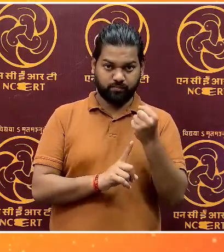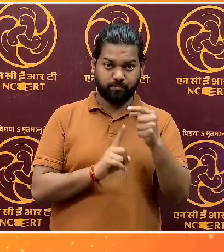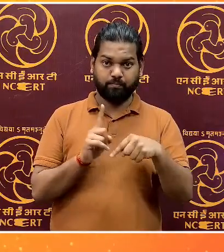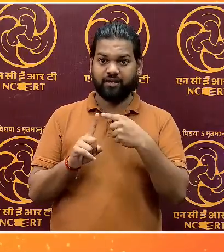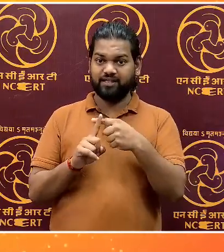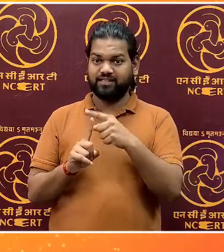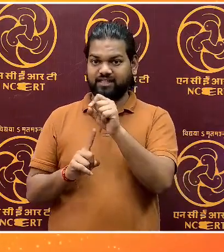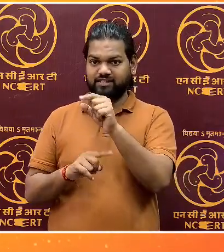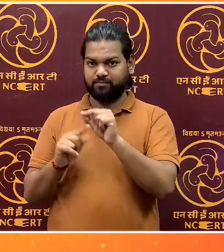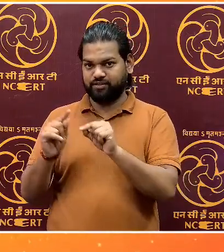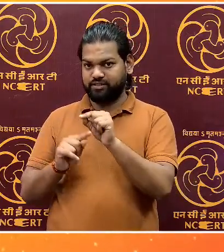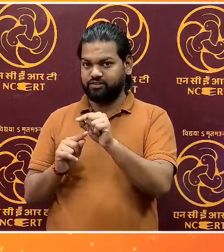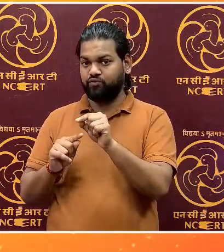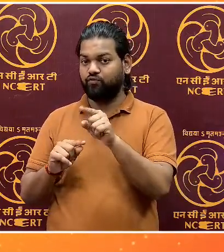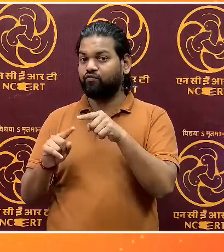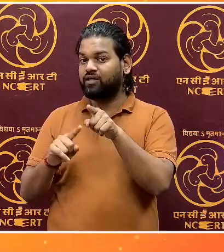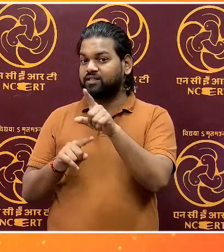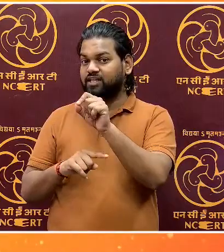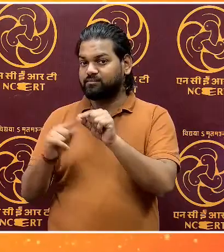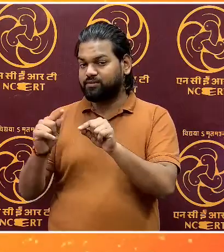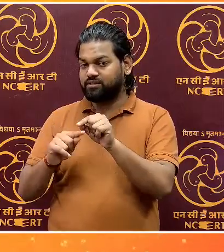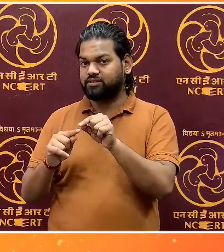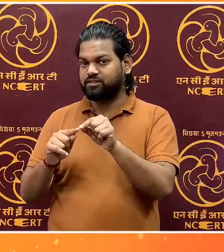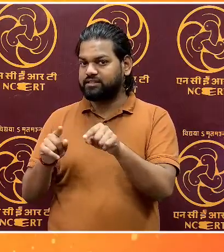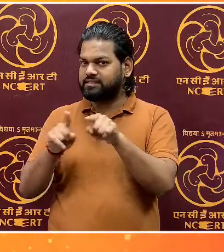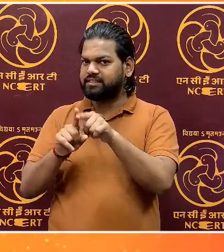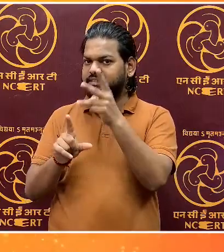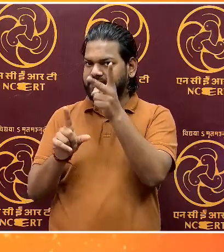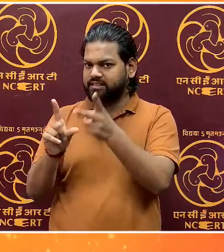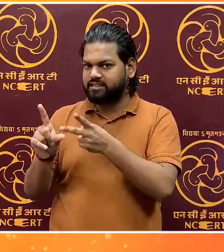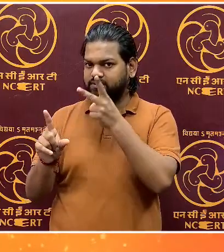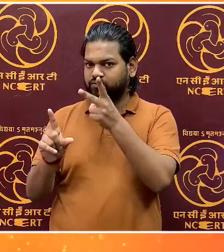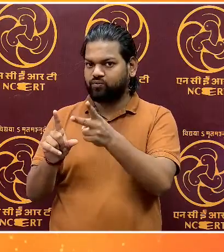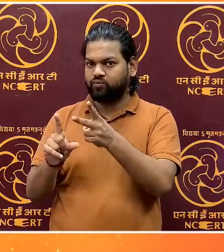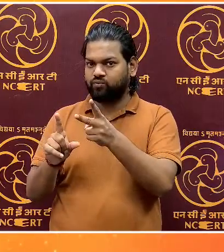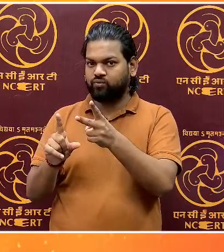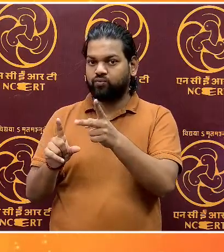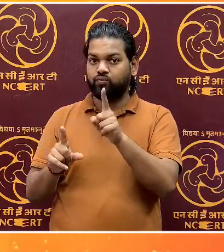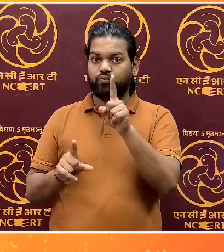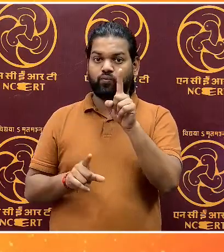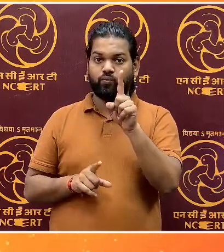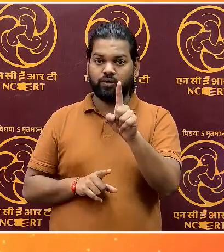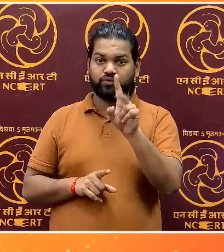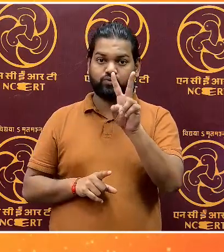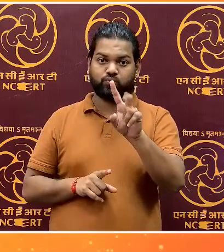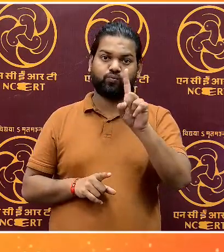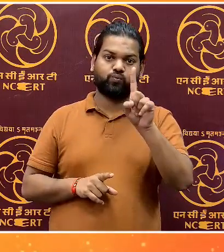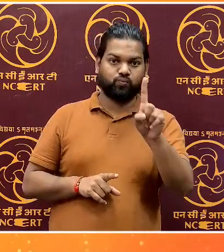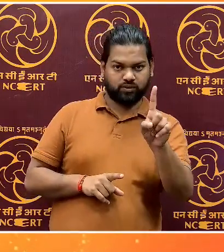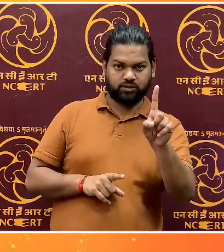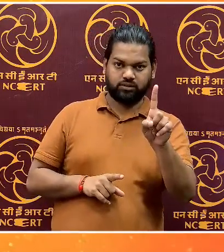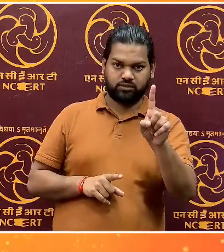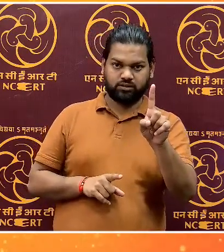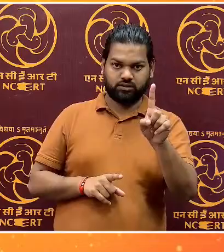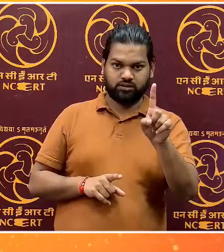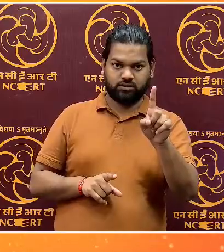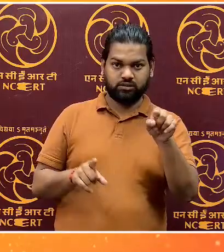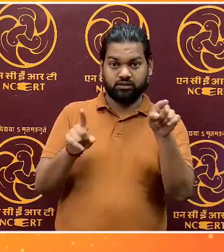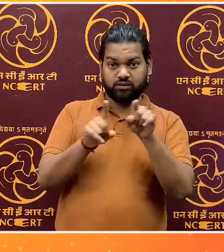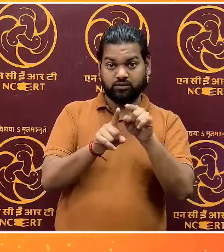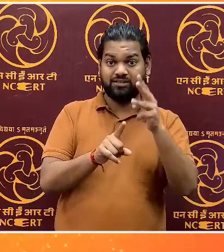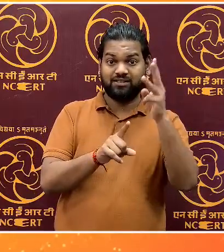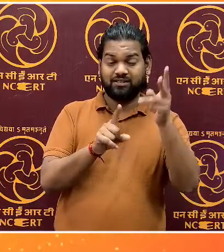plus 10% of 100 rupees. In the second year, it will be 121. Again, how I am getting it? It is